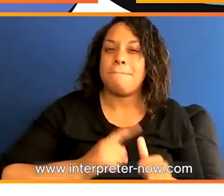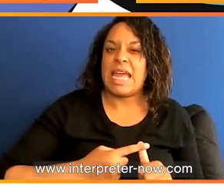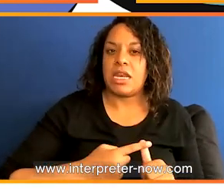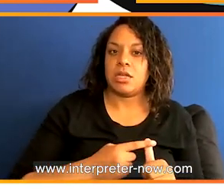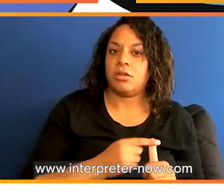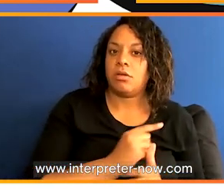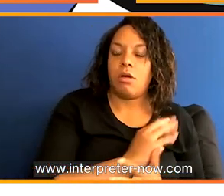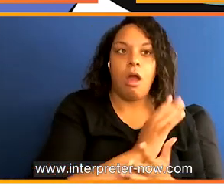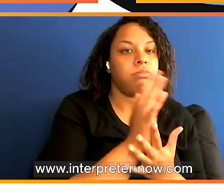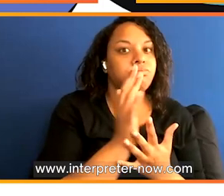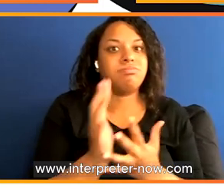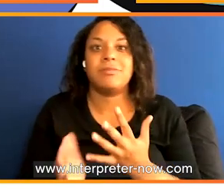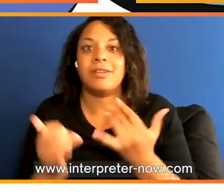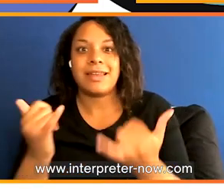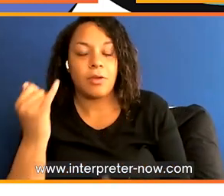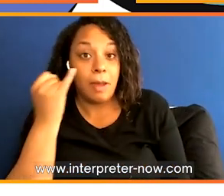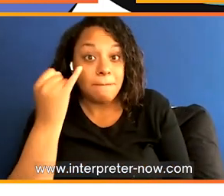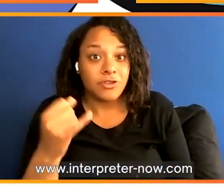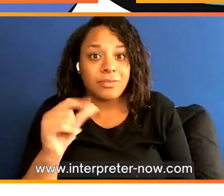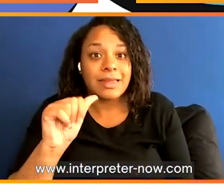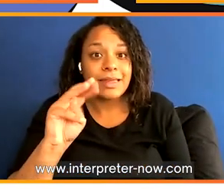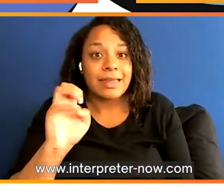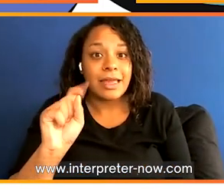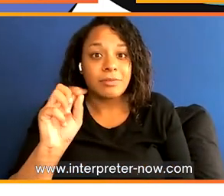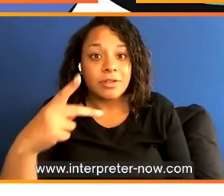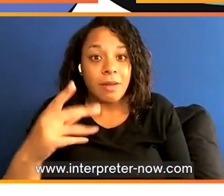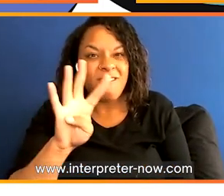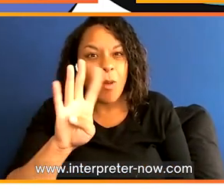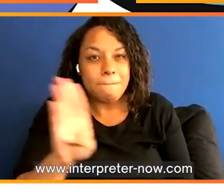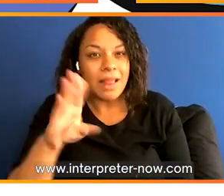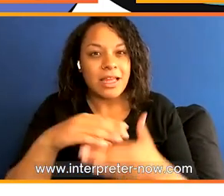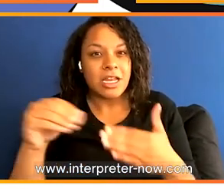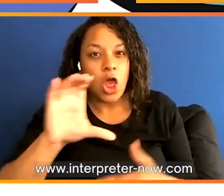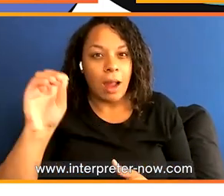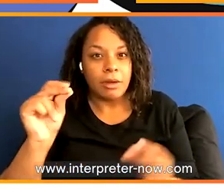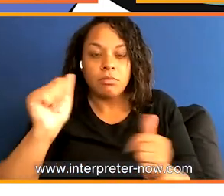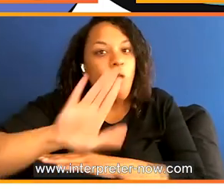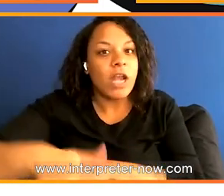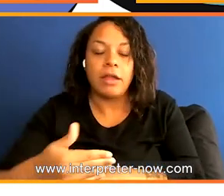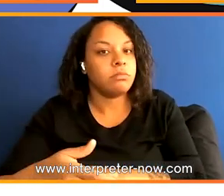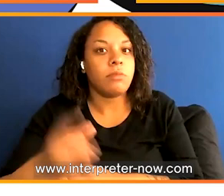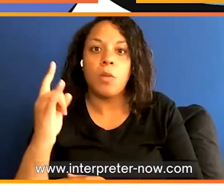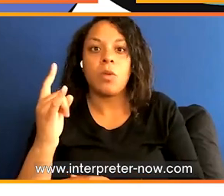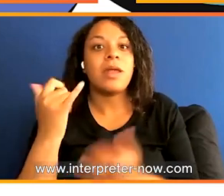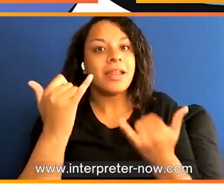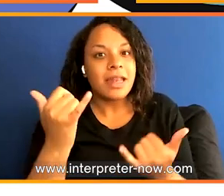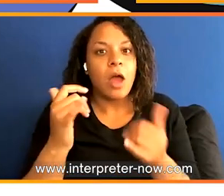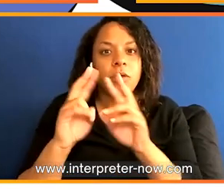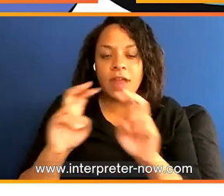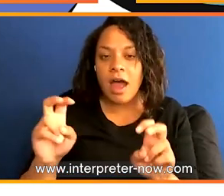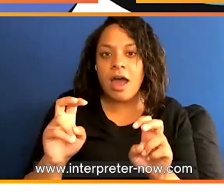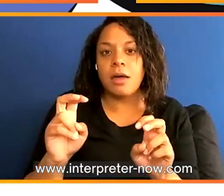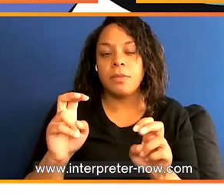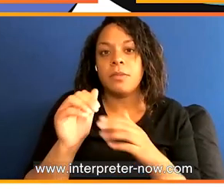there at the very beginning. And then all of a sudden now, I mean, imagine again, GameStop, a $4 billion company overnight.